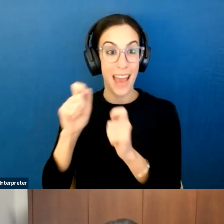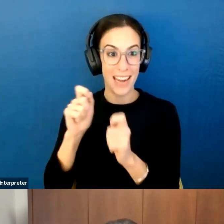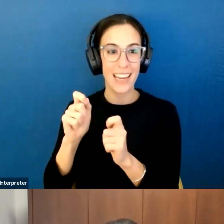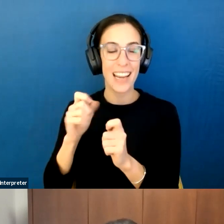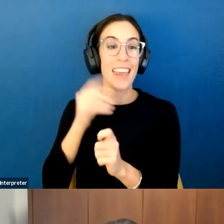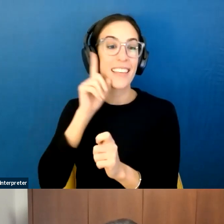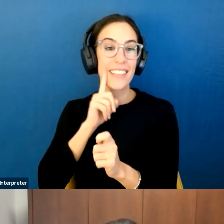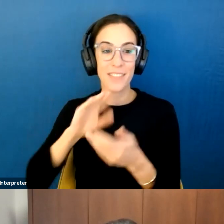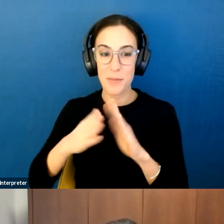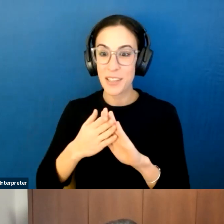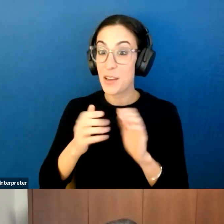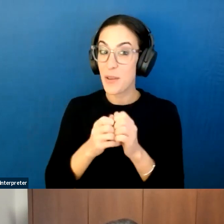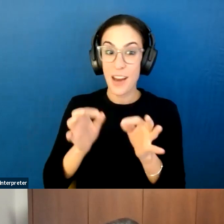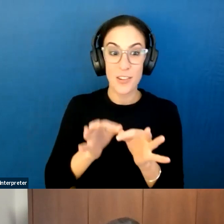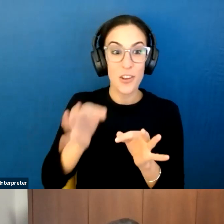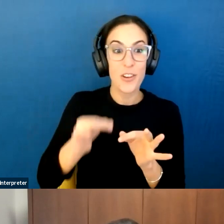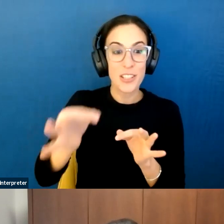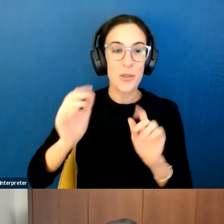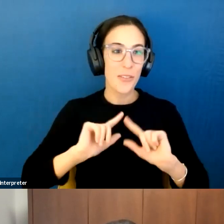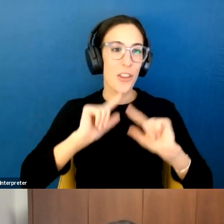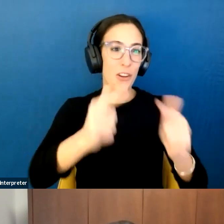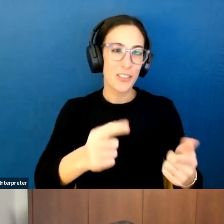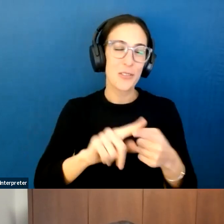without further ado, let me turn the floor over to Theresa.